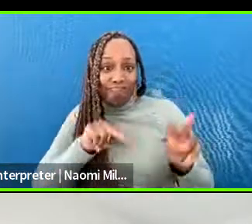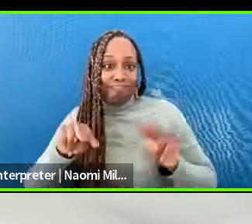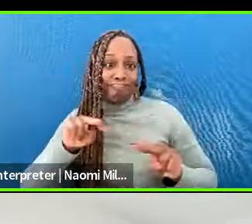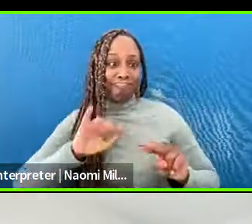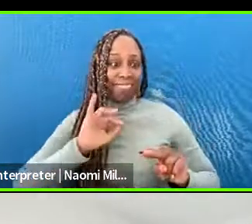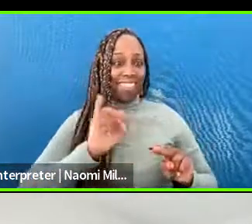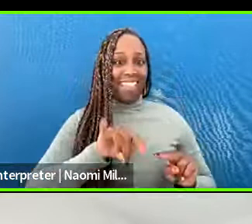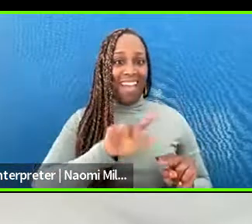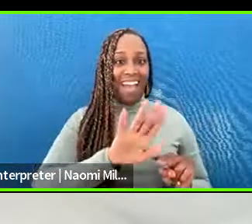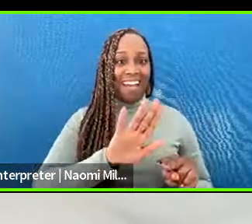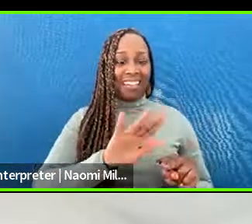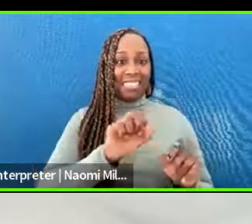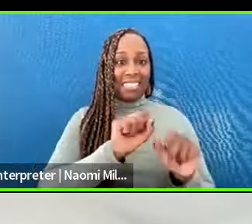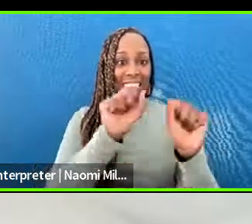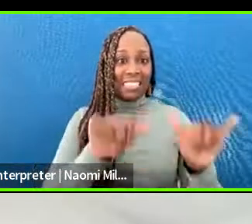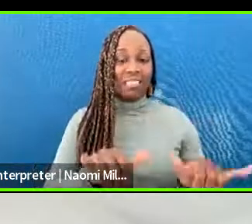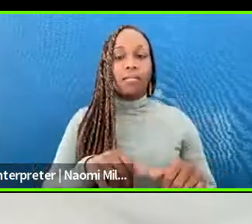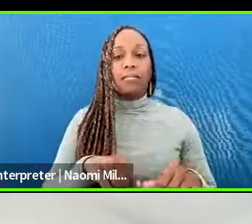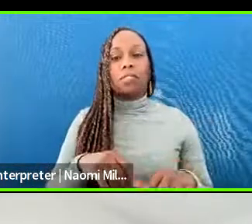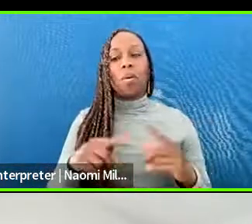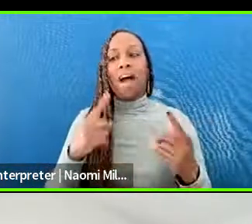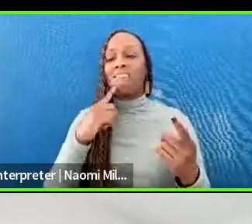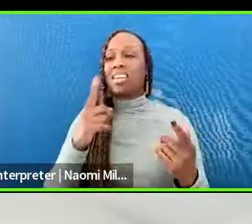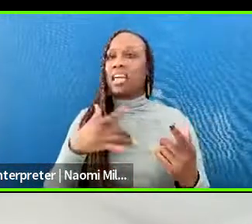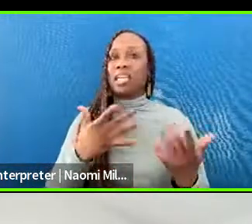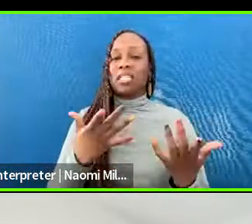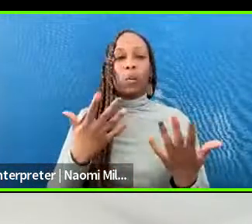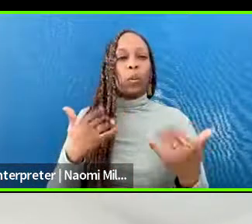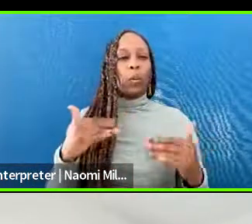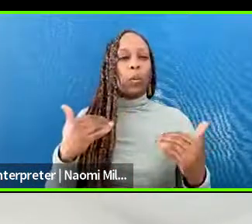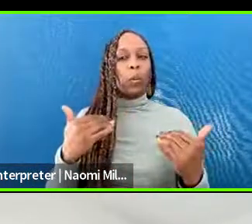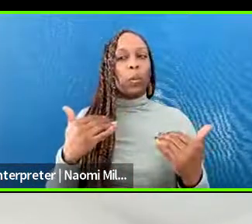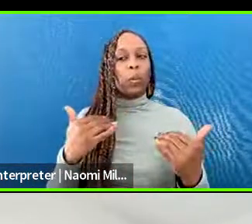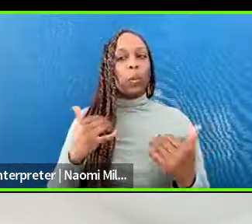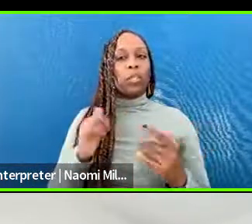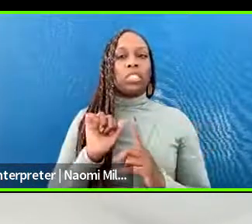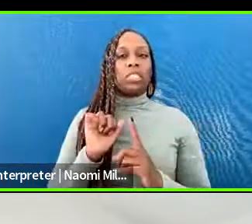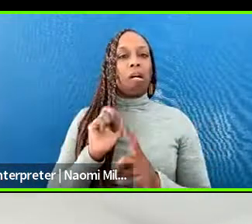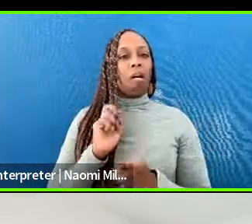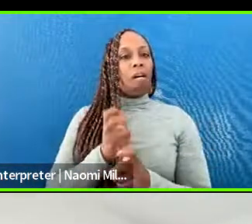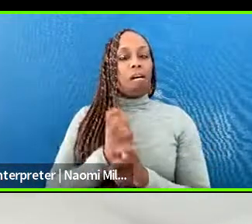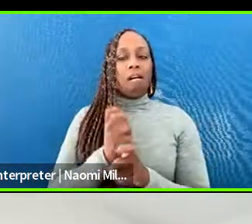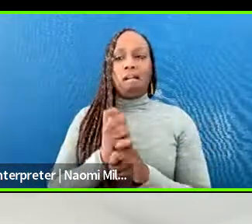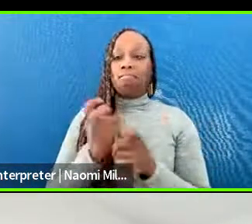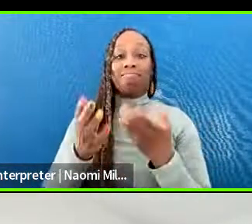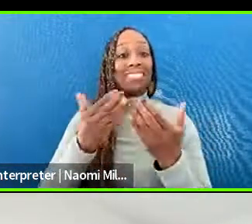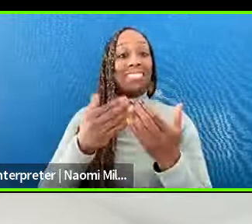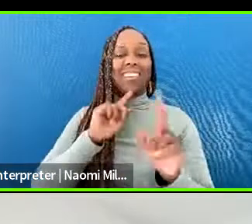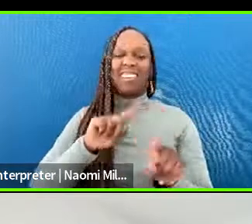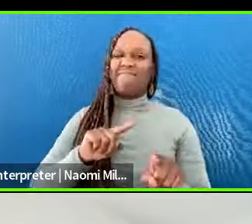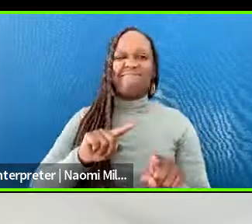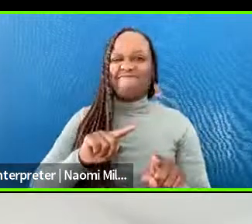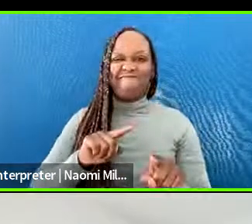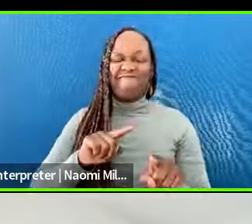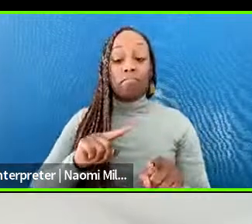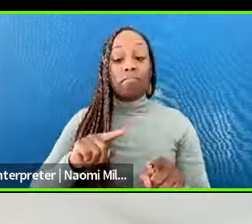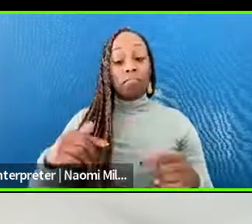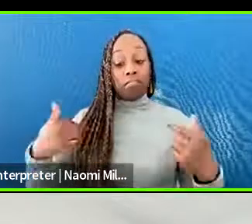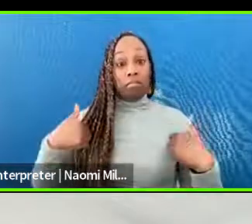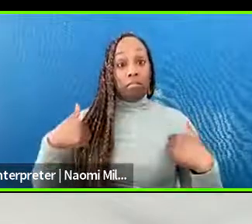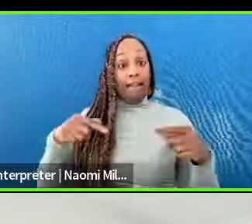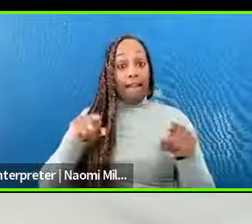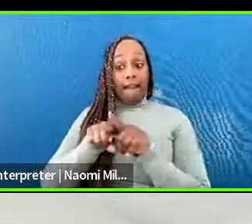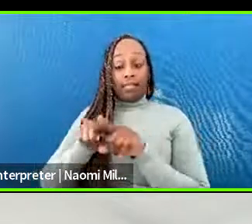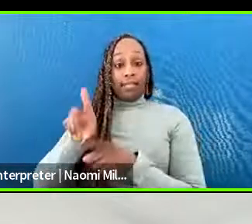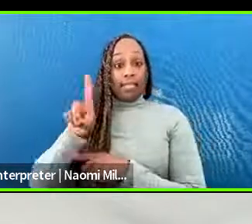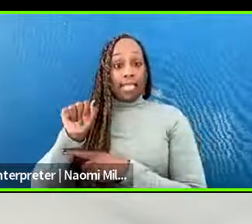so there, I think it's a slippery slope, and that there are no easy answers. And as a disabled person who used to